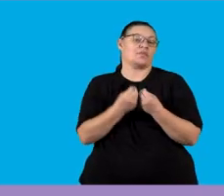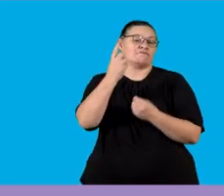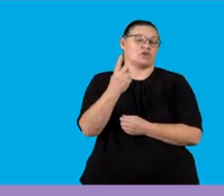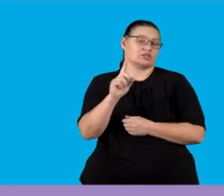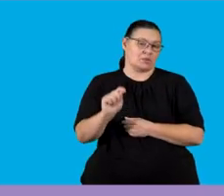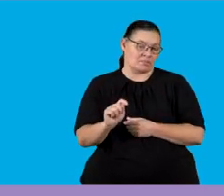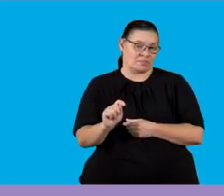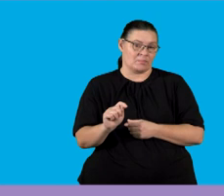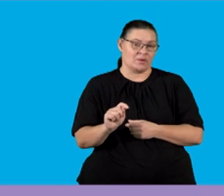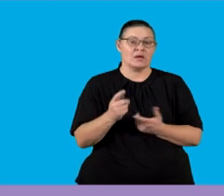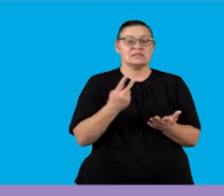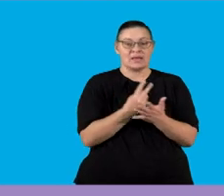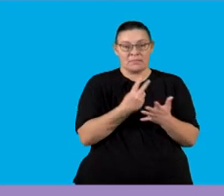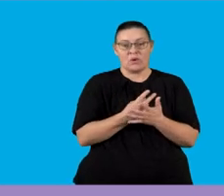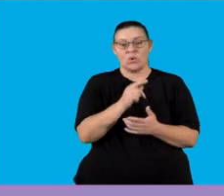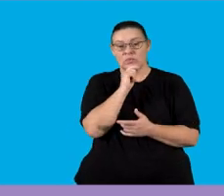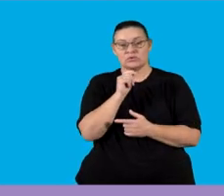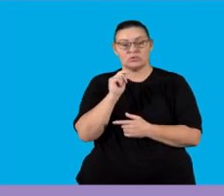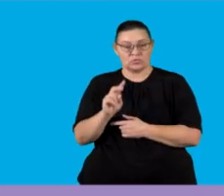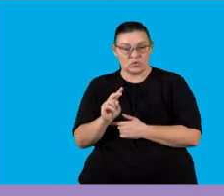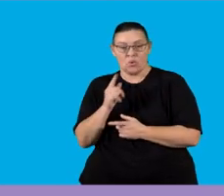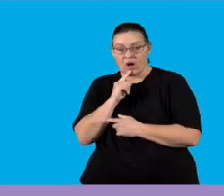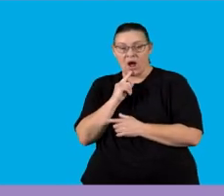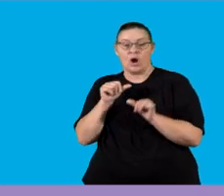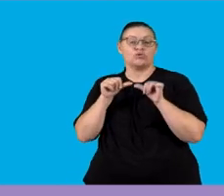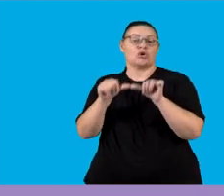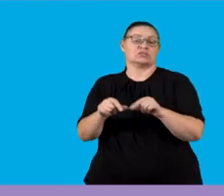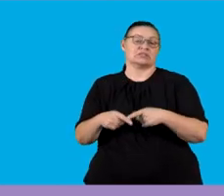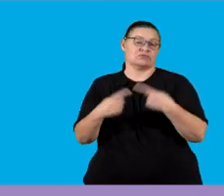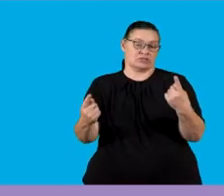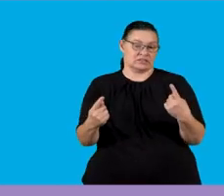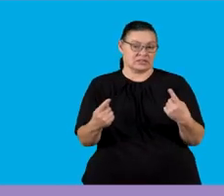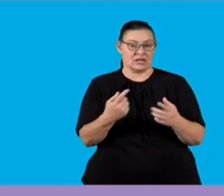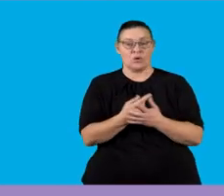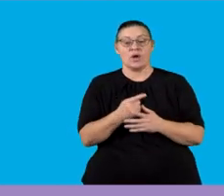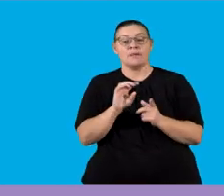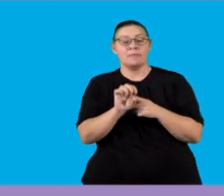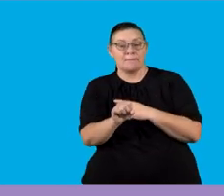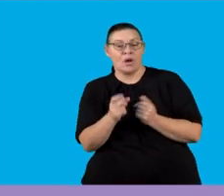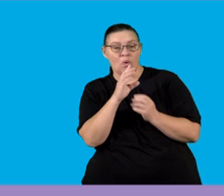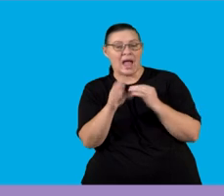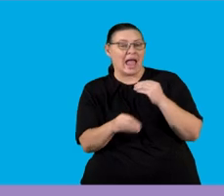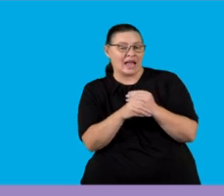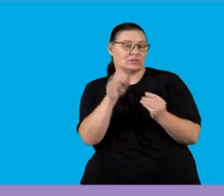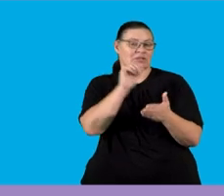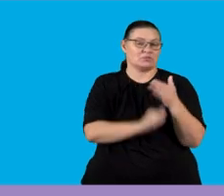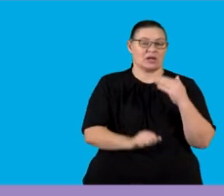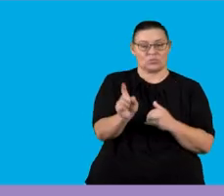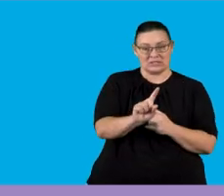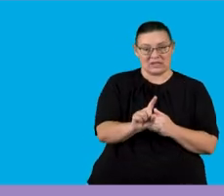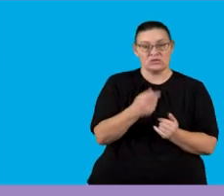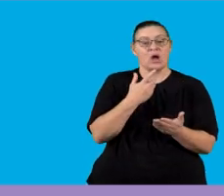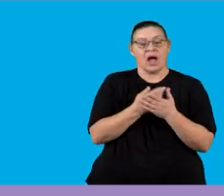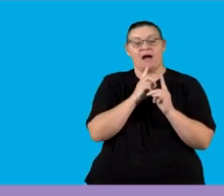subtract so that we get an answer of our first term, which is the 5. So we know